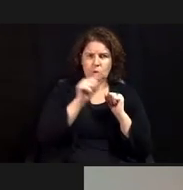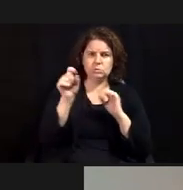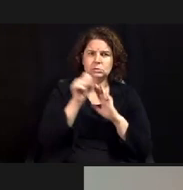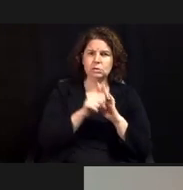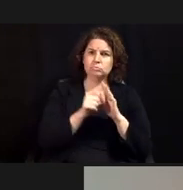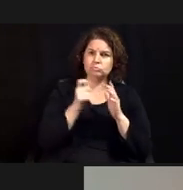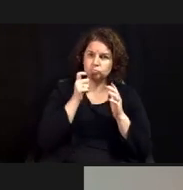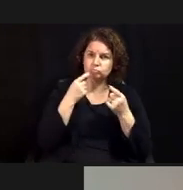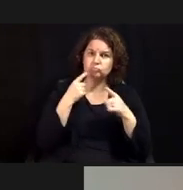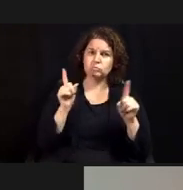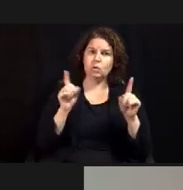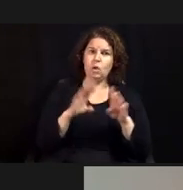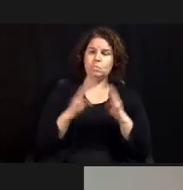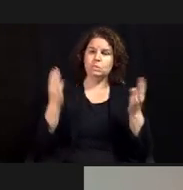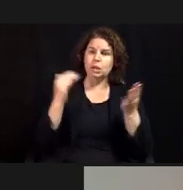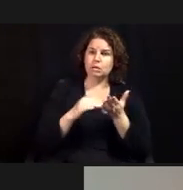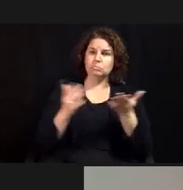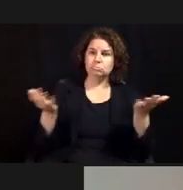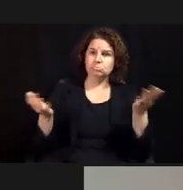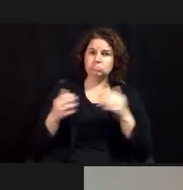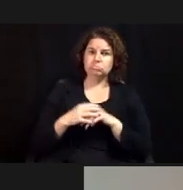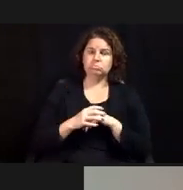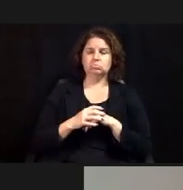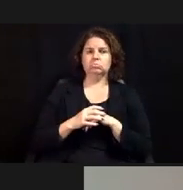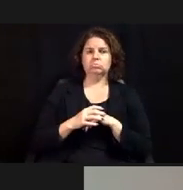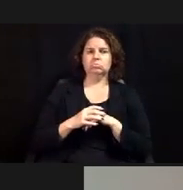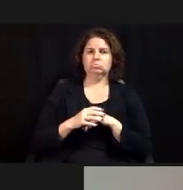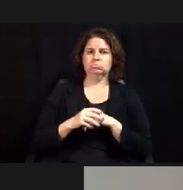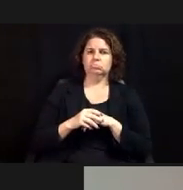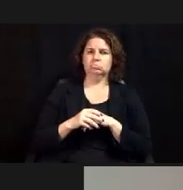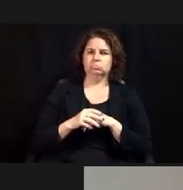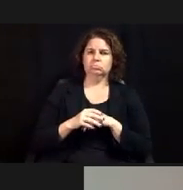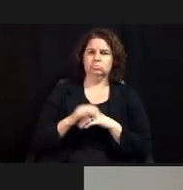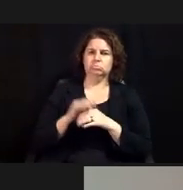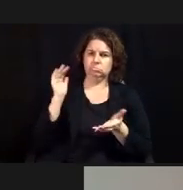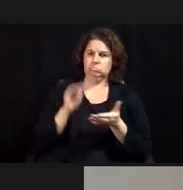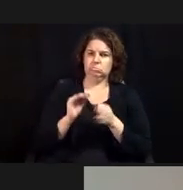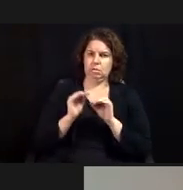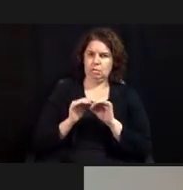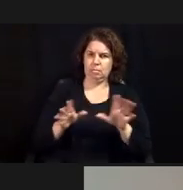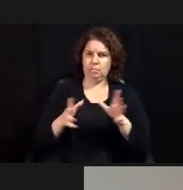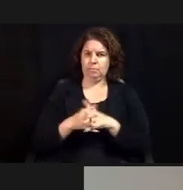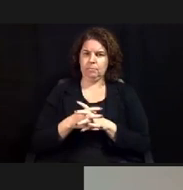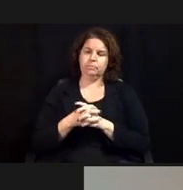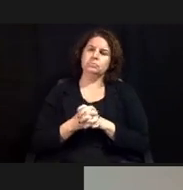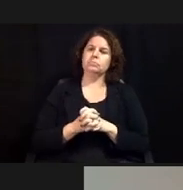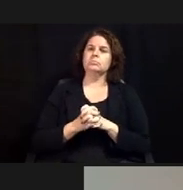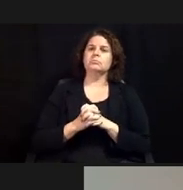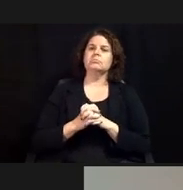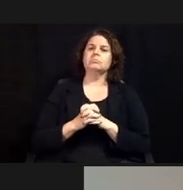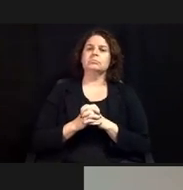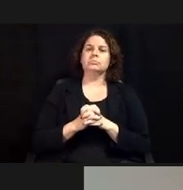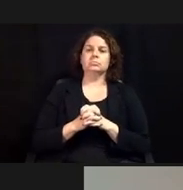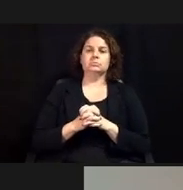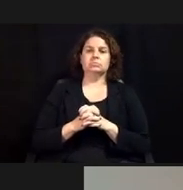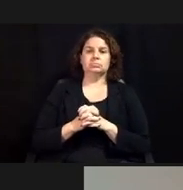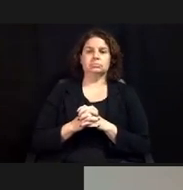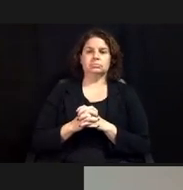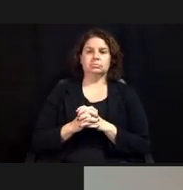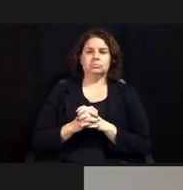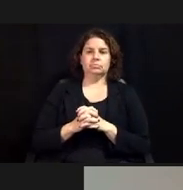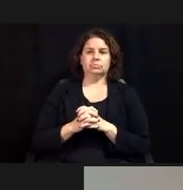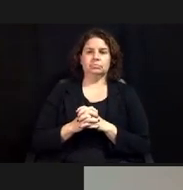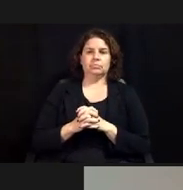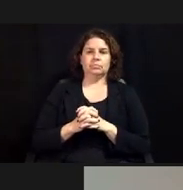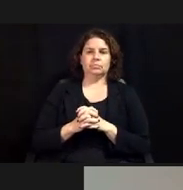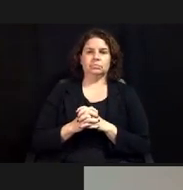mitigating the spread of COVID-19, like this person suggests happened in Florida? What I would say about that,